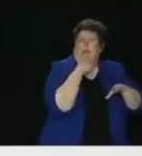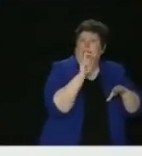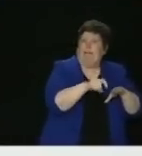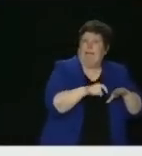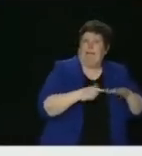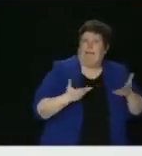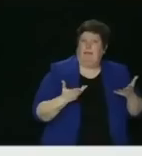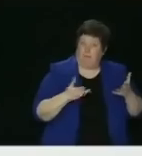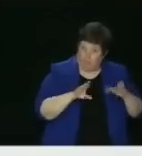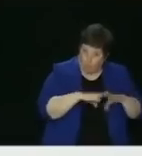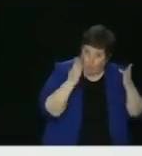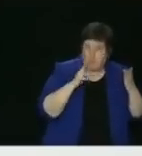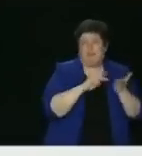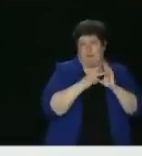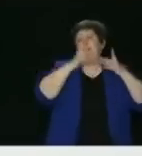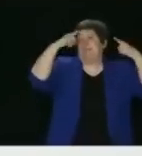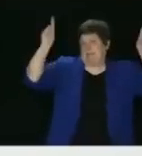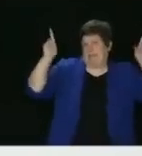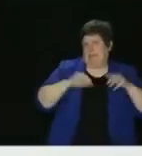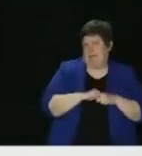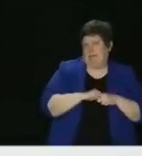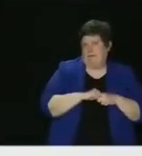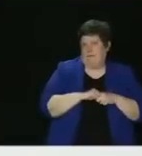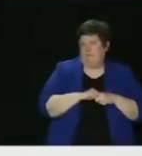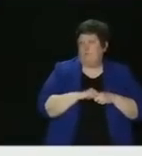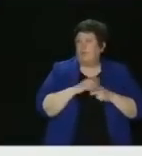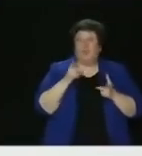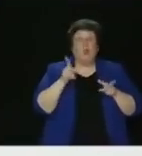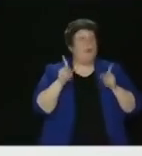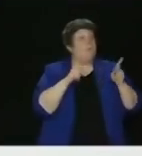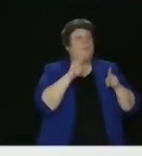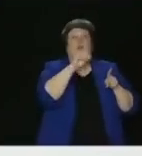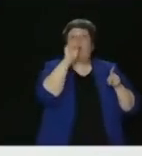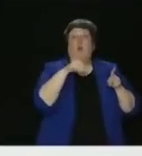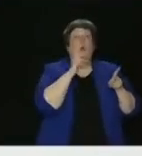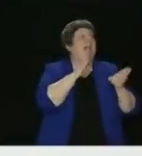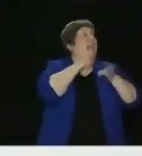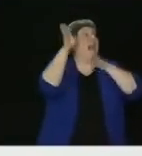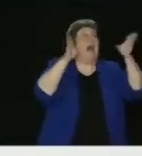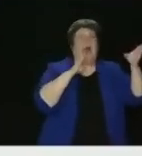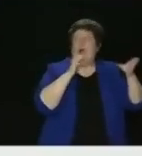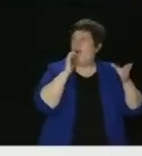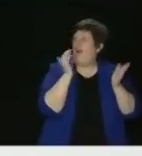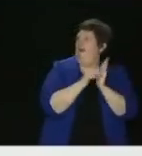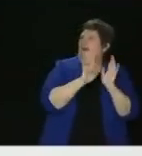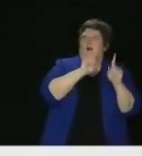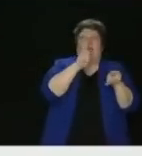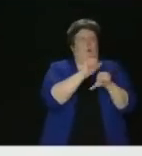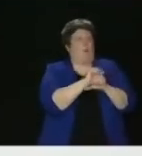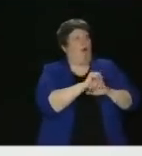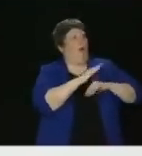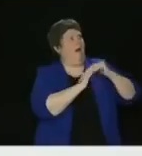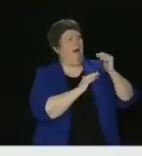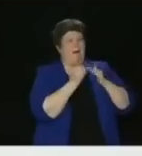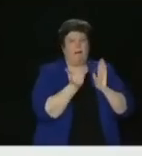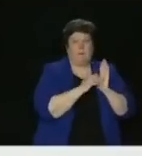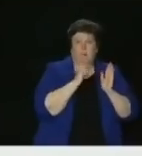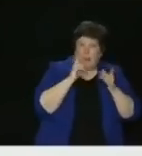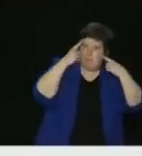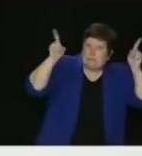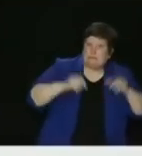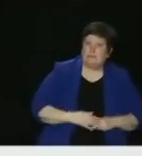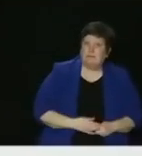of Ottawa get back to their daily lives, including, as we saw just a few weeks